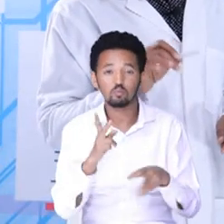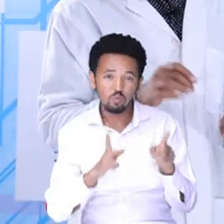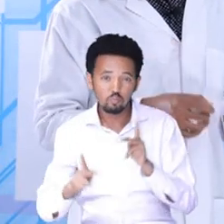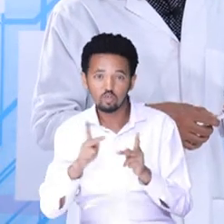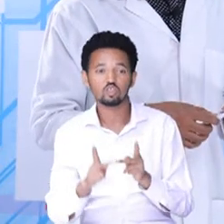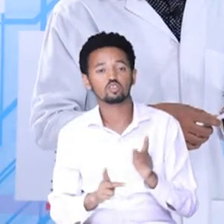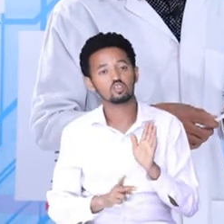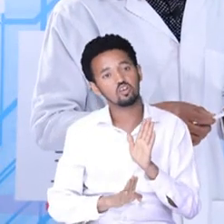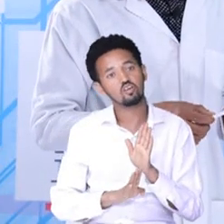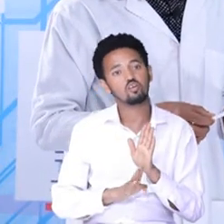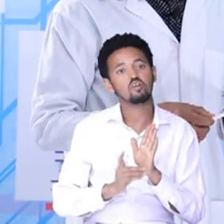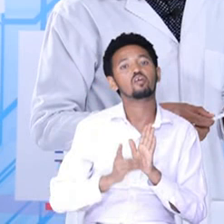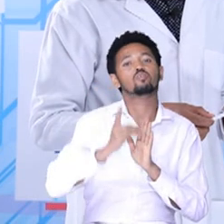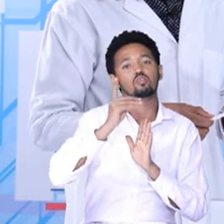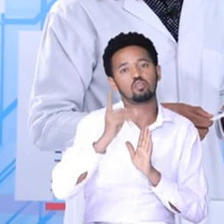population densities.